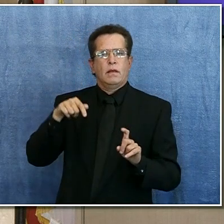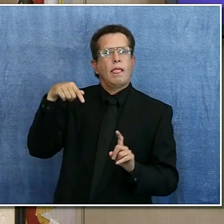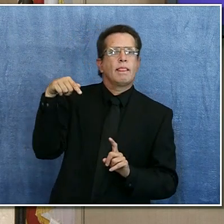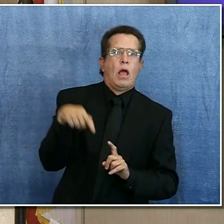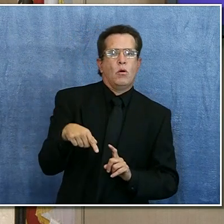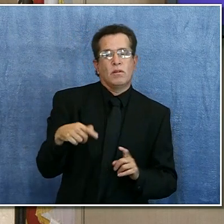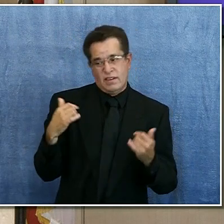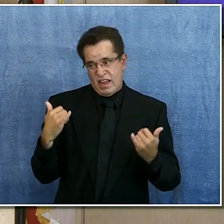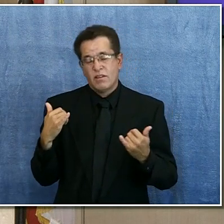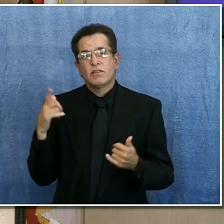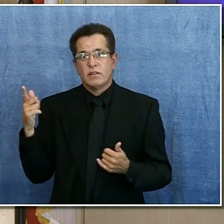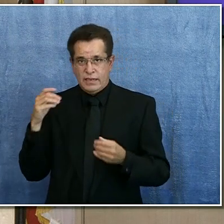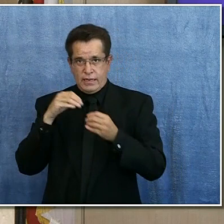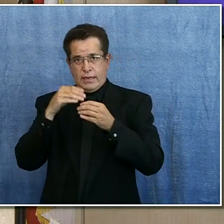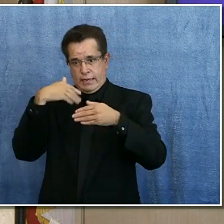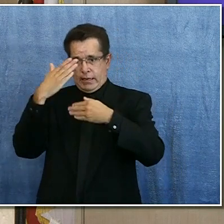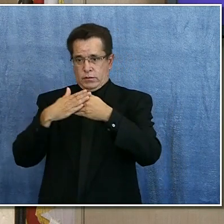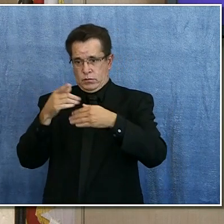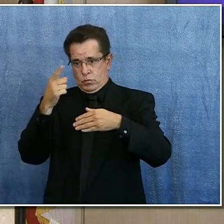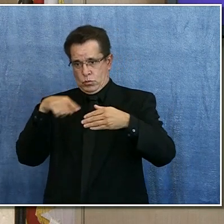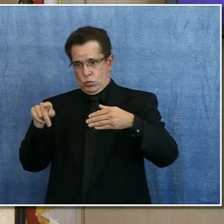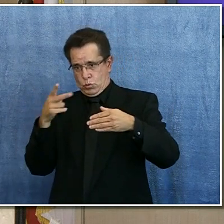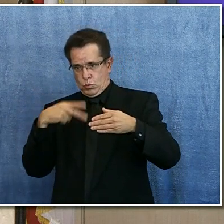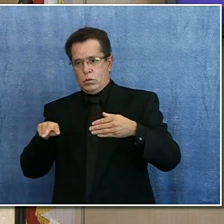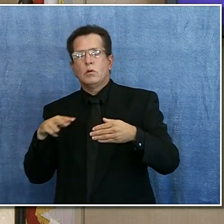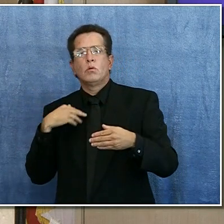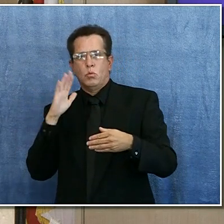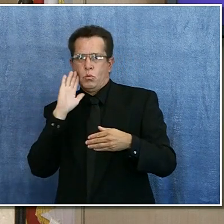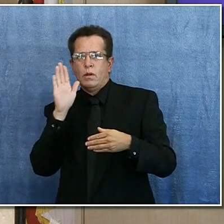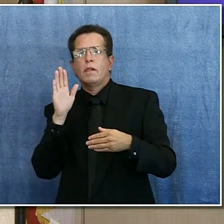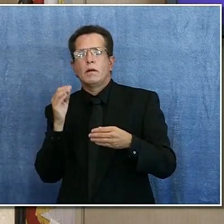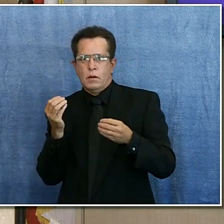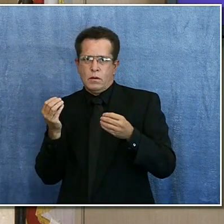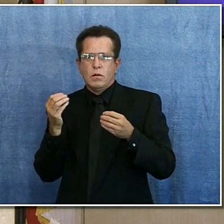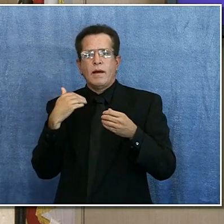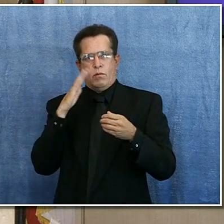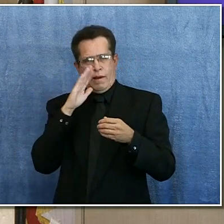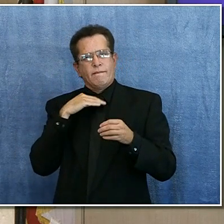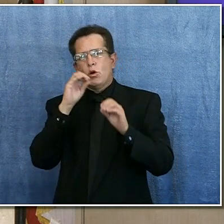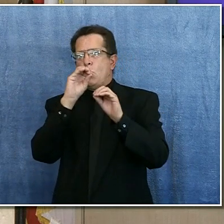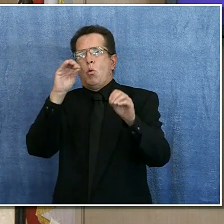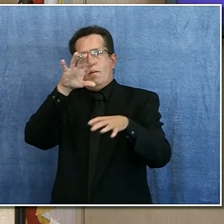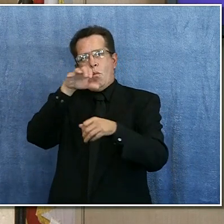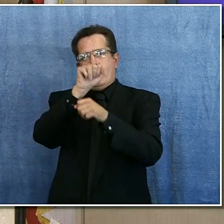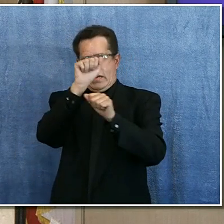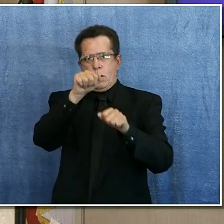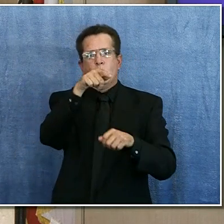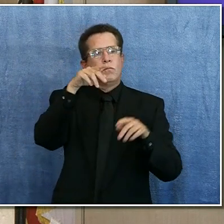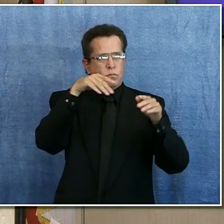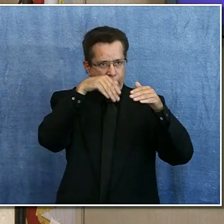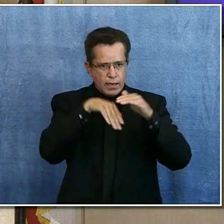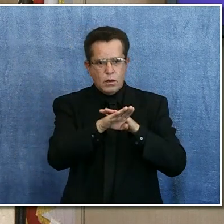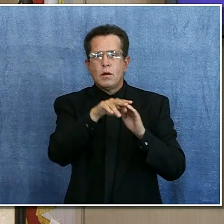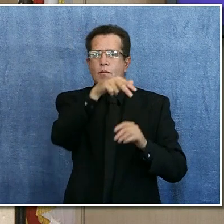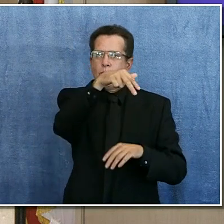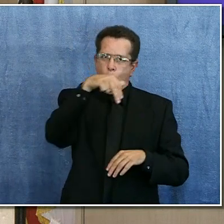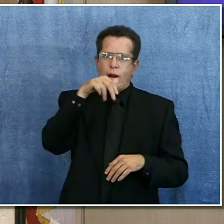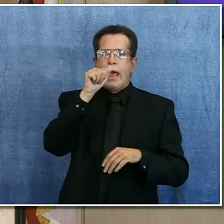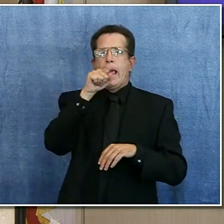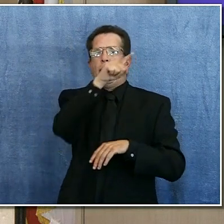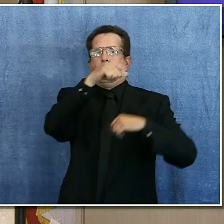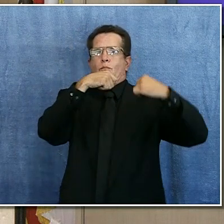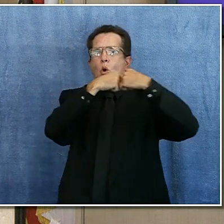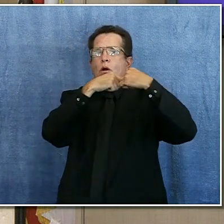In the next couple of weeks, we will be piloting a no-appointment walk-up testing site at the